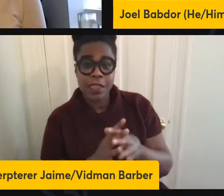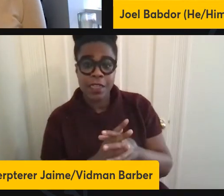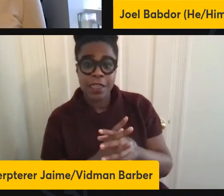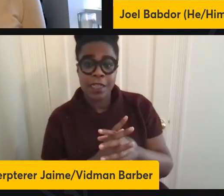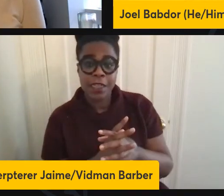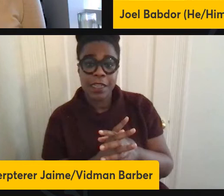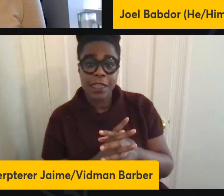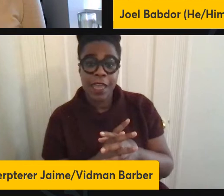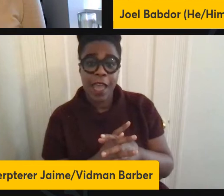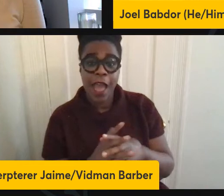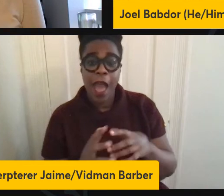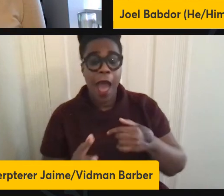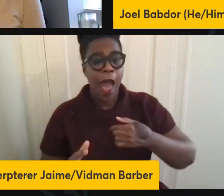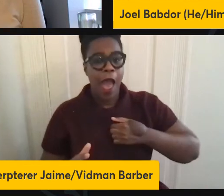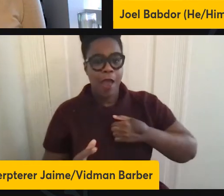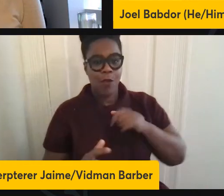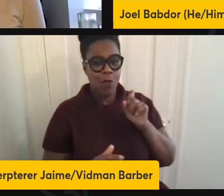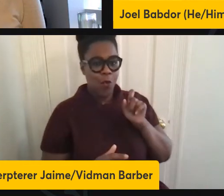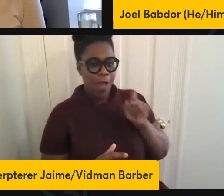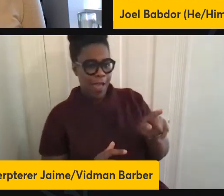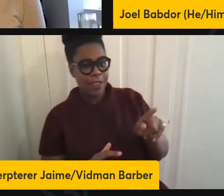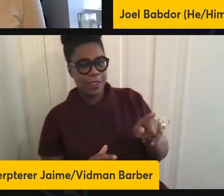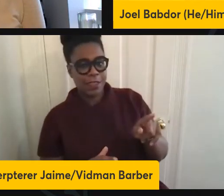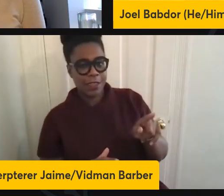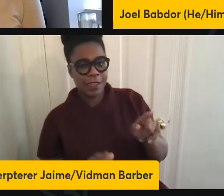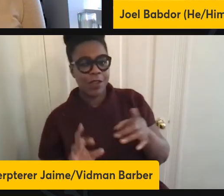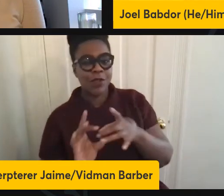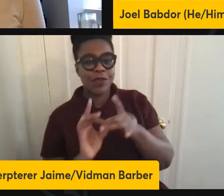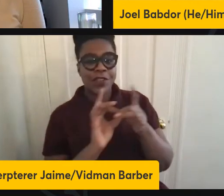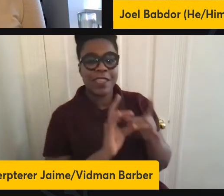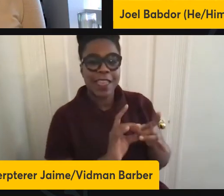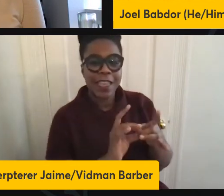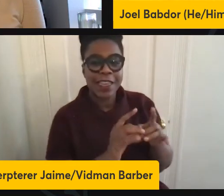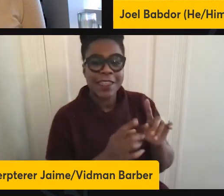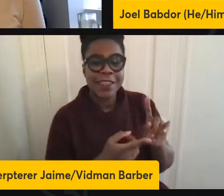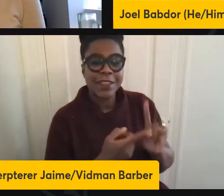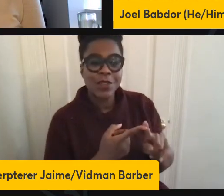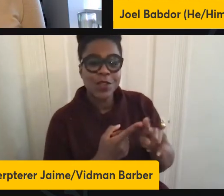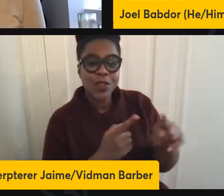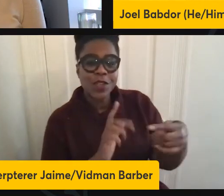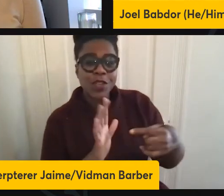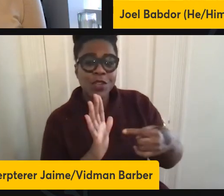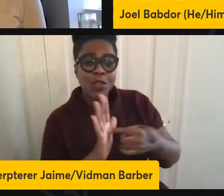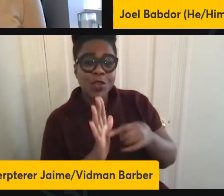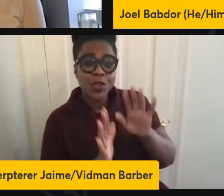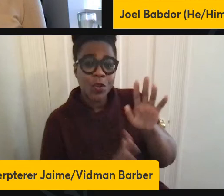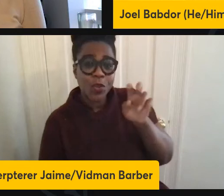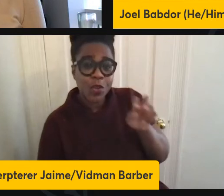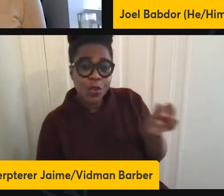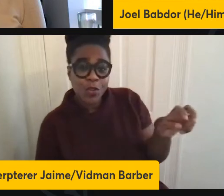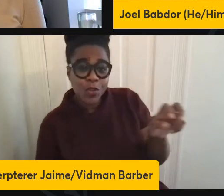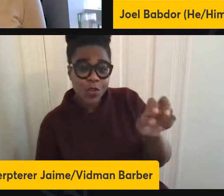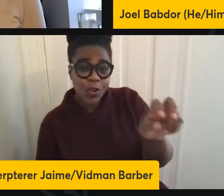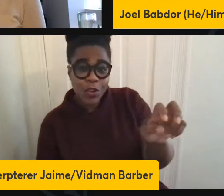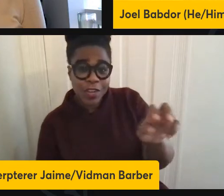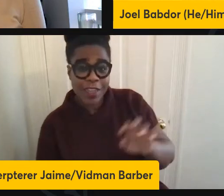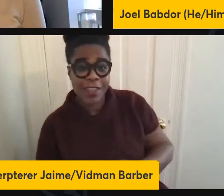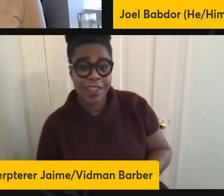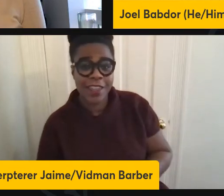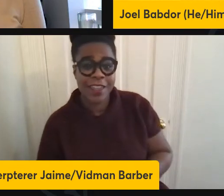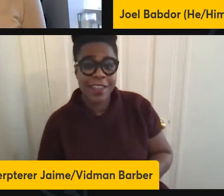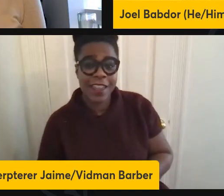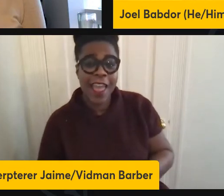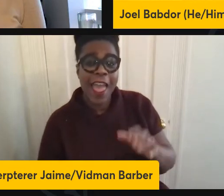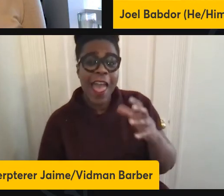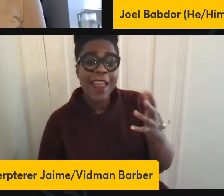Yes, I'll probably start with the question related to the way that you've showed this journey of yours, and